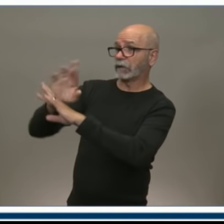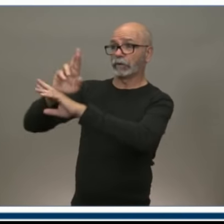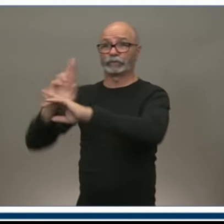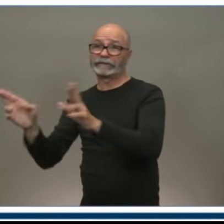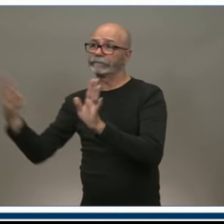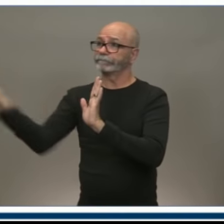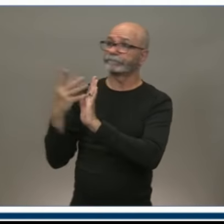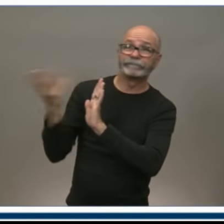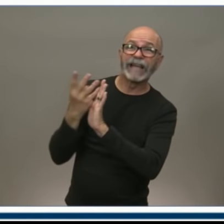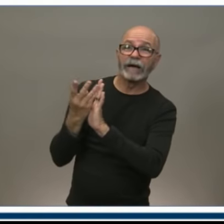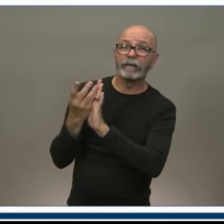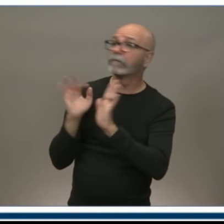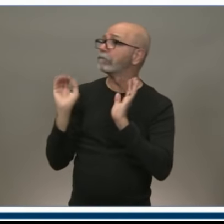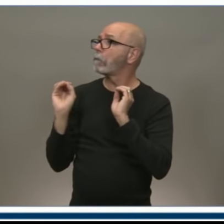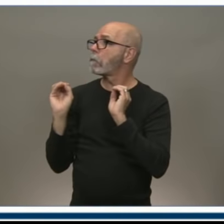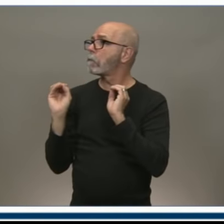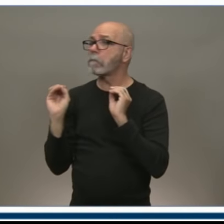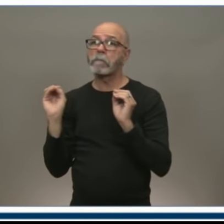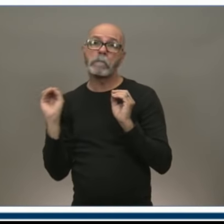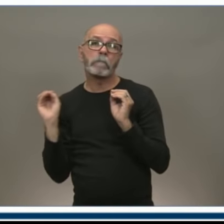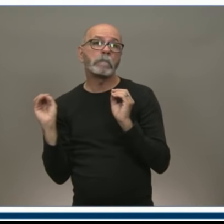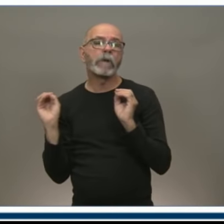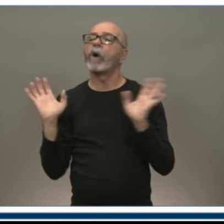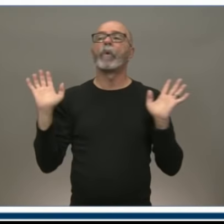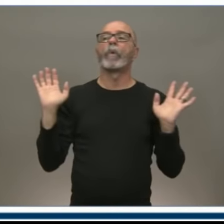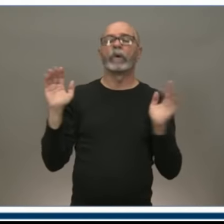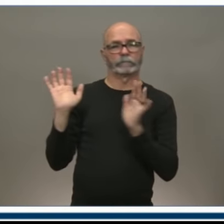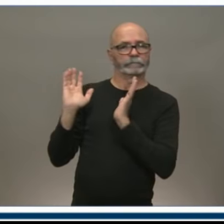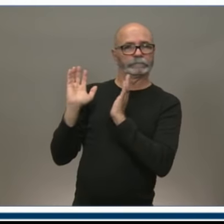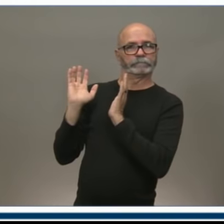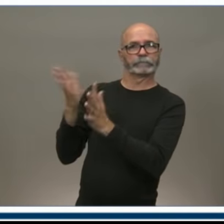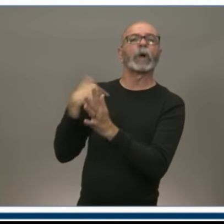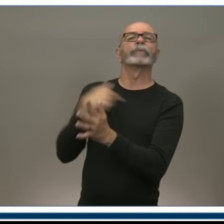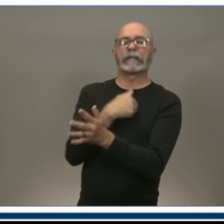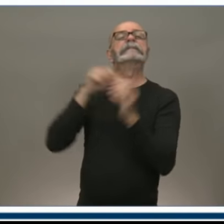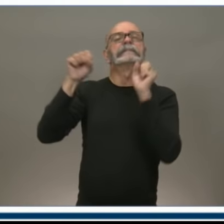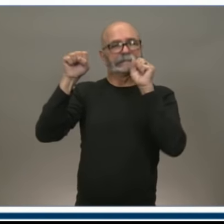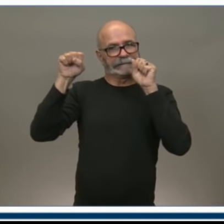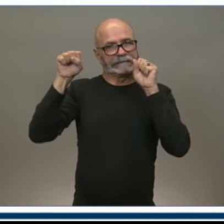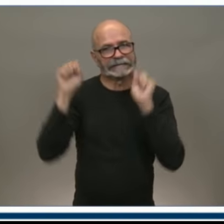can stand down from that. But we still have now capacity to this space,